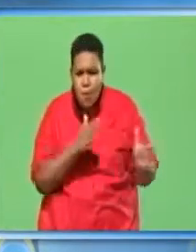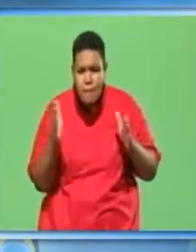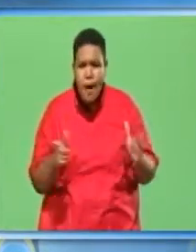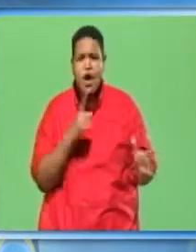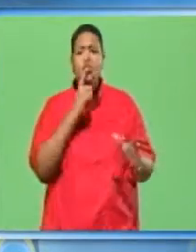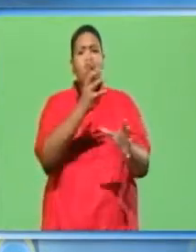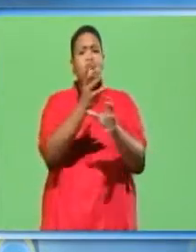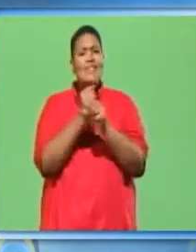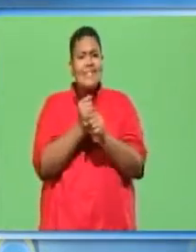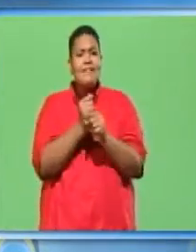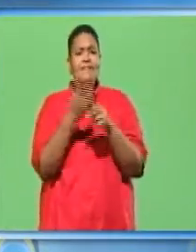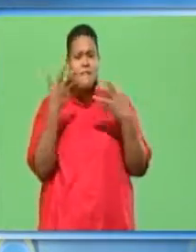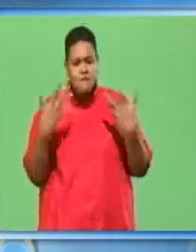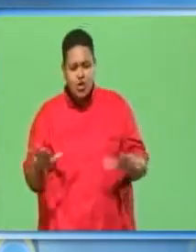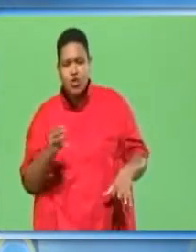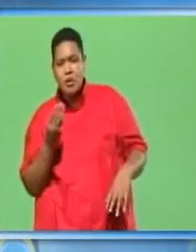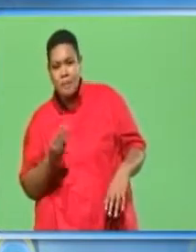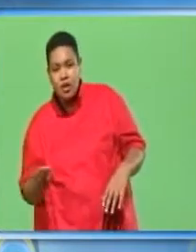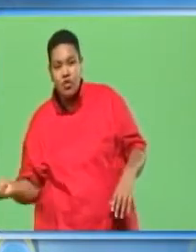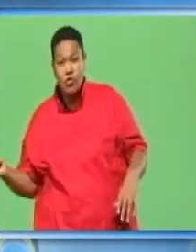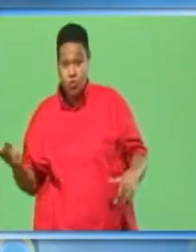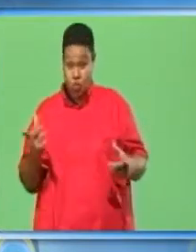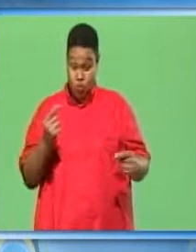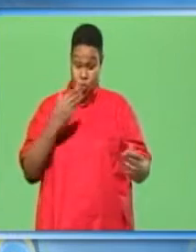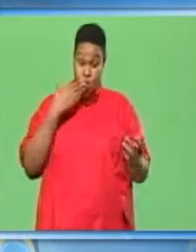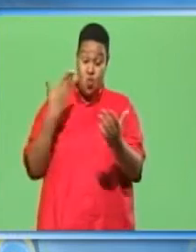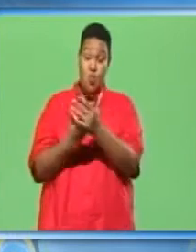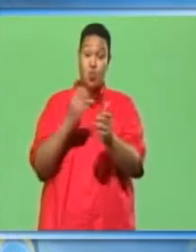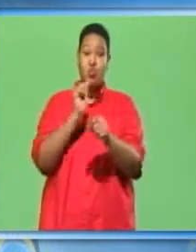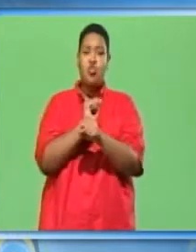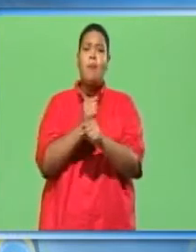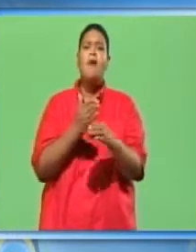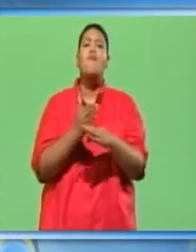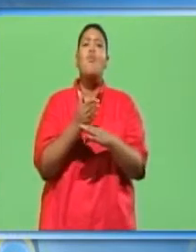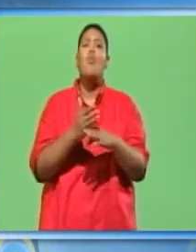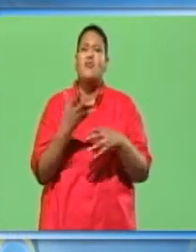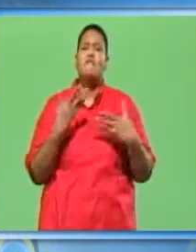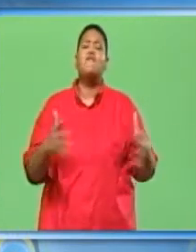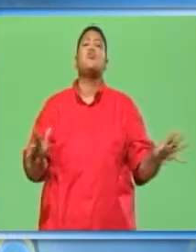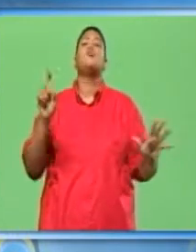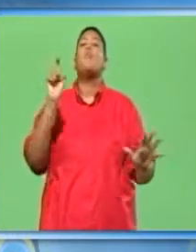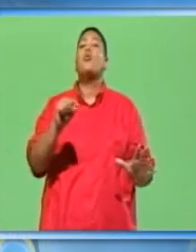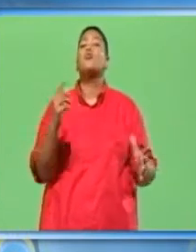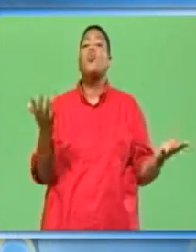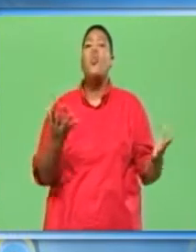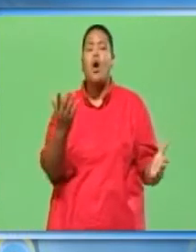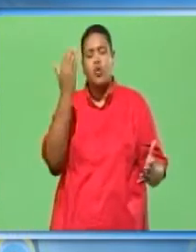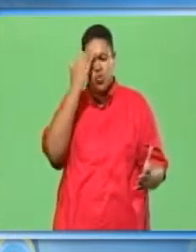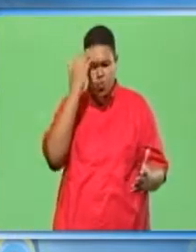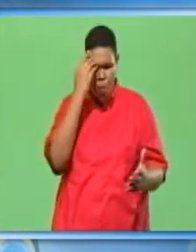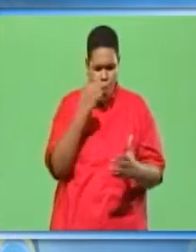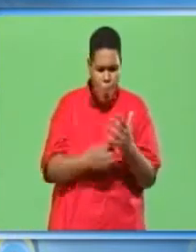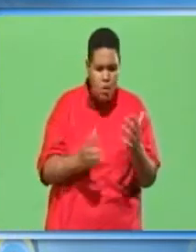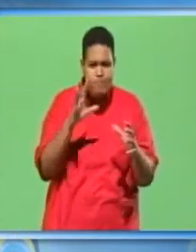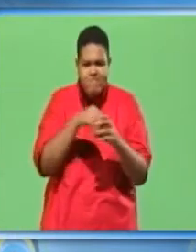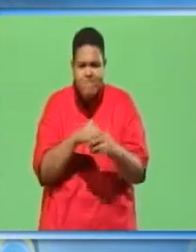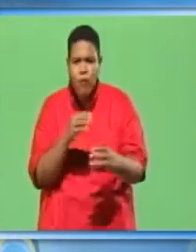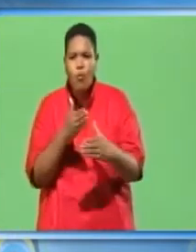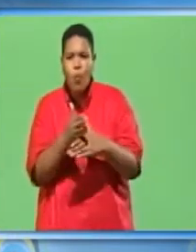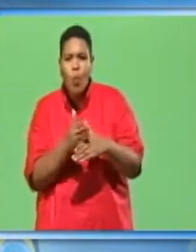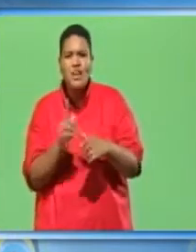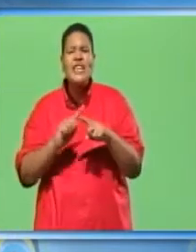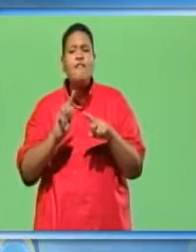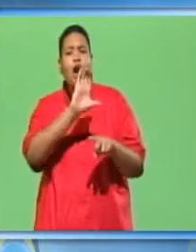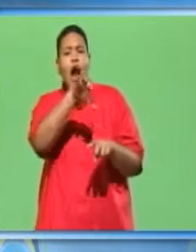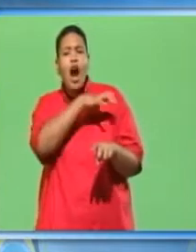receive the finishing materials. To do a good job of wood finishing, you must know the properties of the wood, the